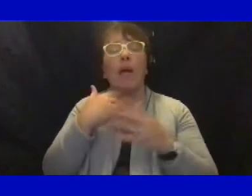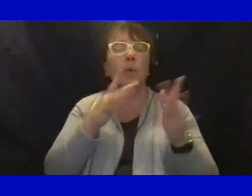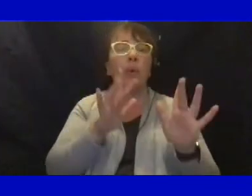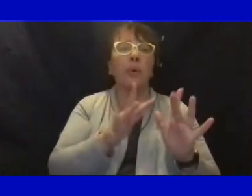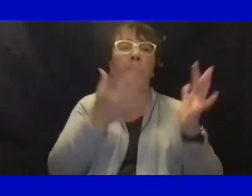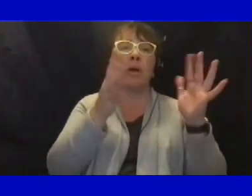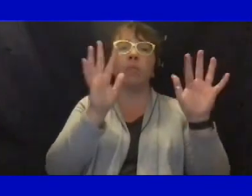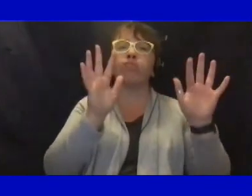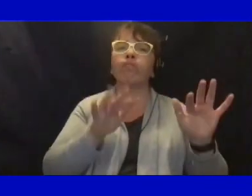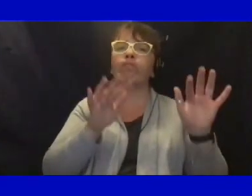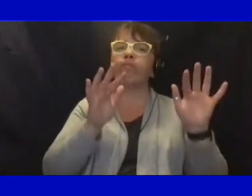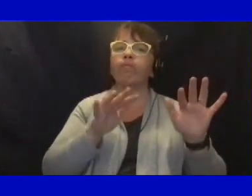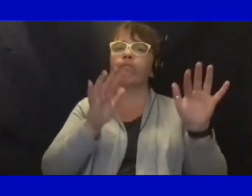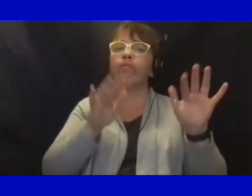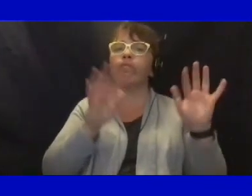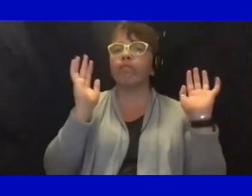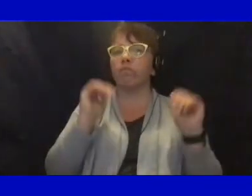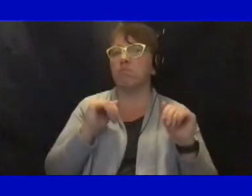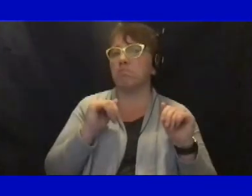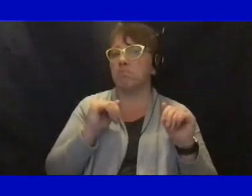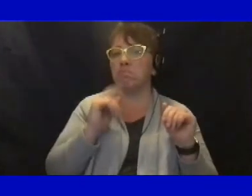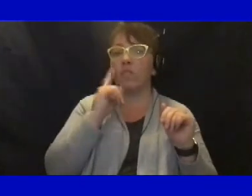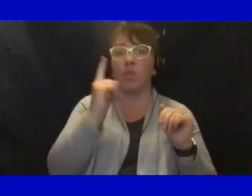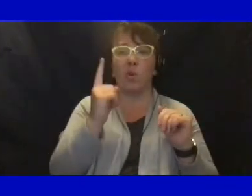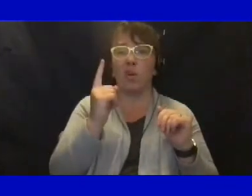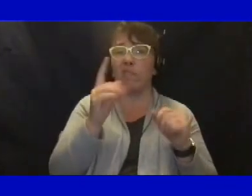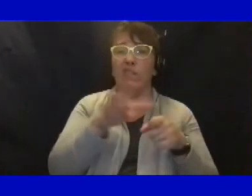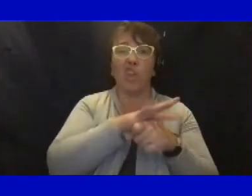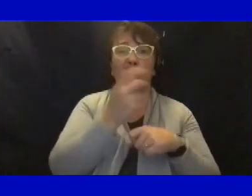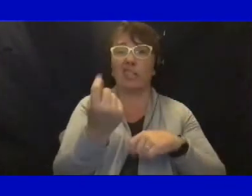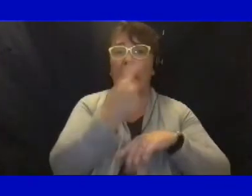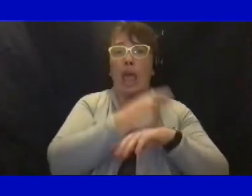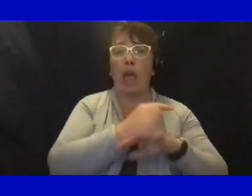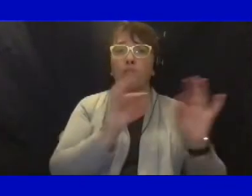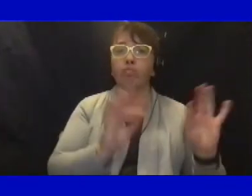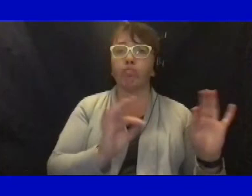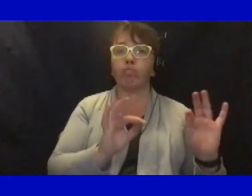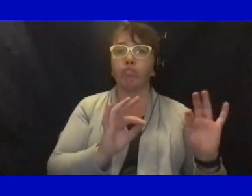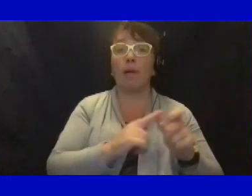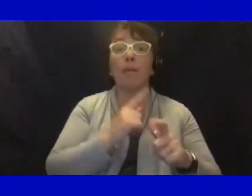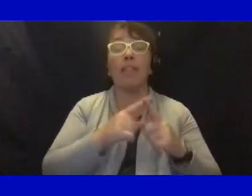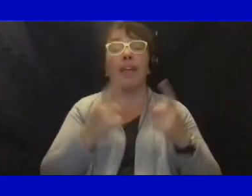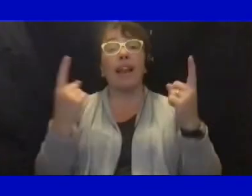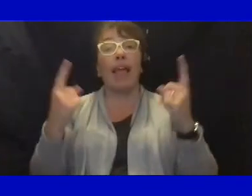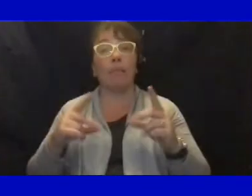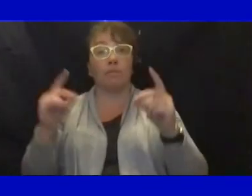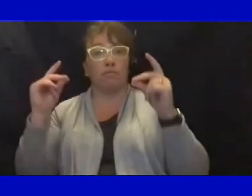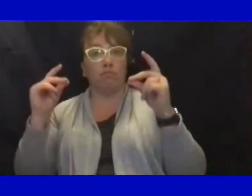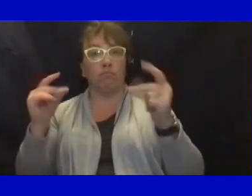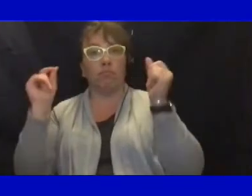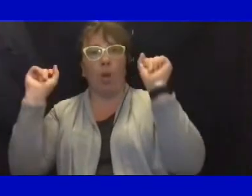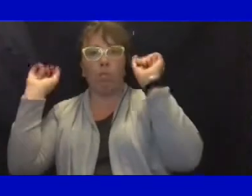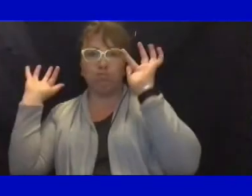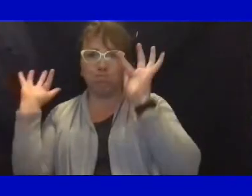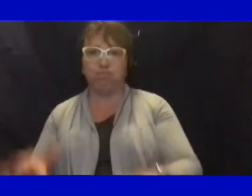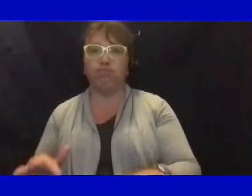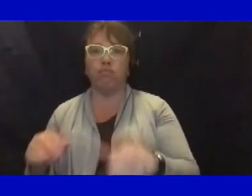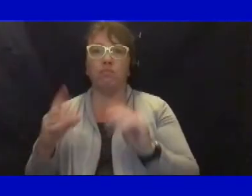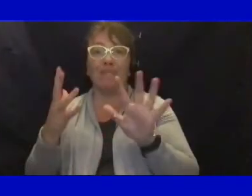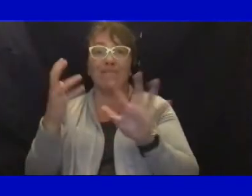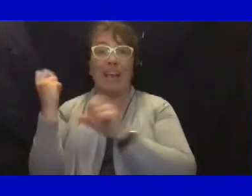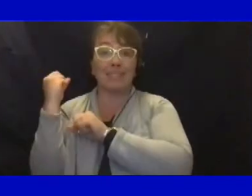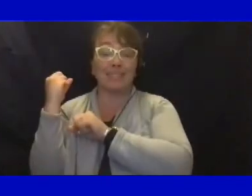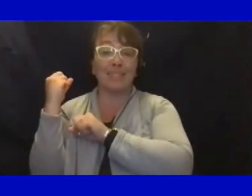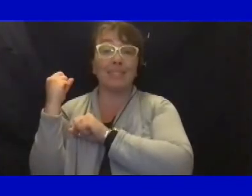they're 24 hours and they'll do very little. And then all of a sudden you'll have a period of rain with a storm moving through, even in the middle